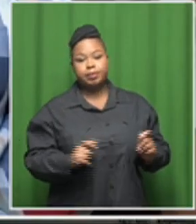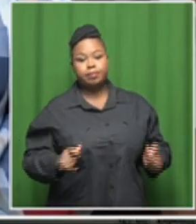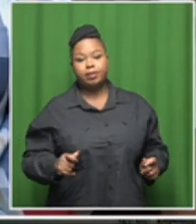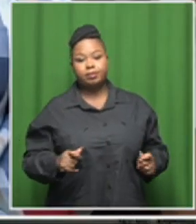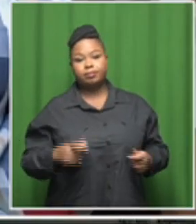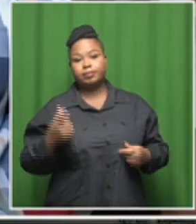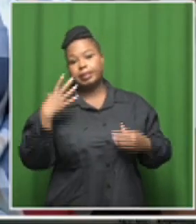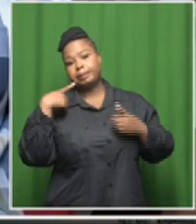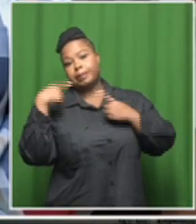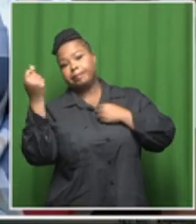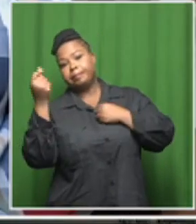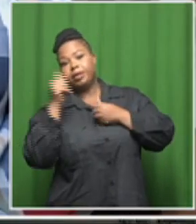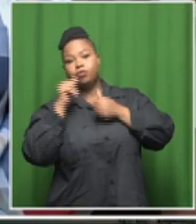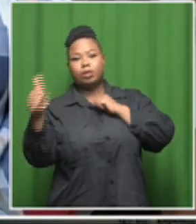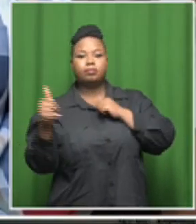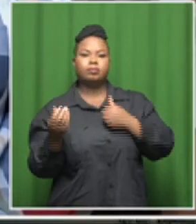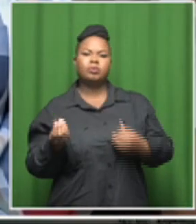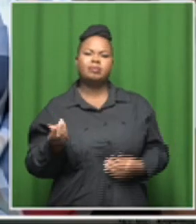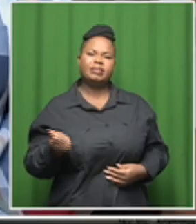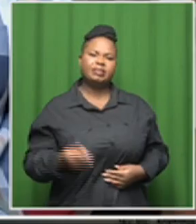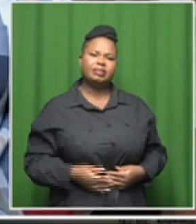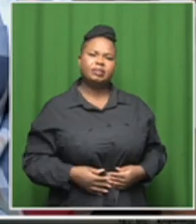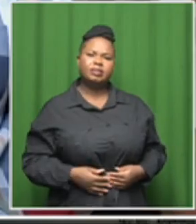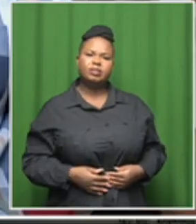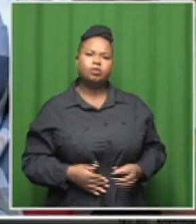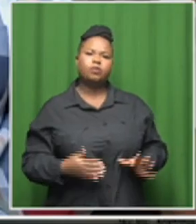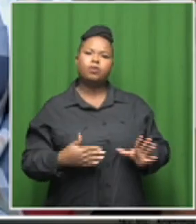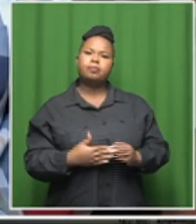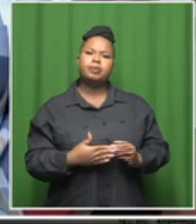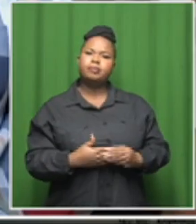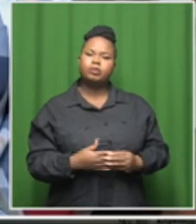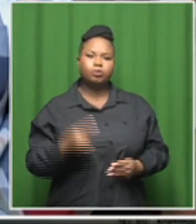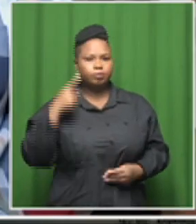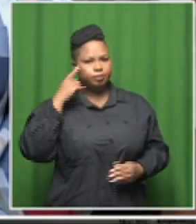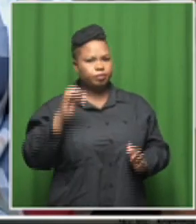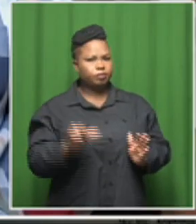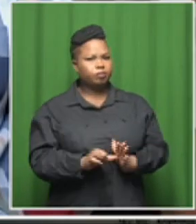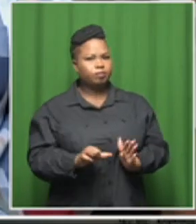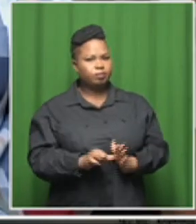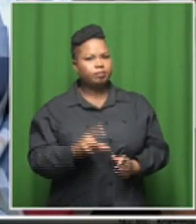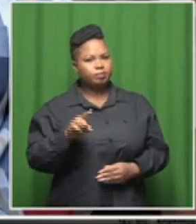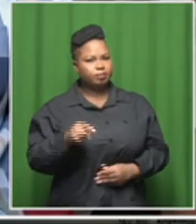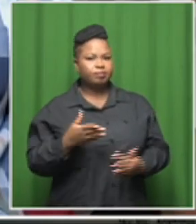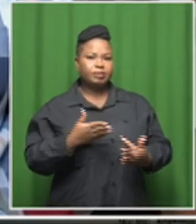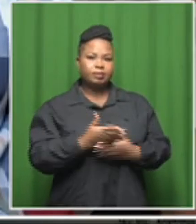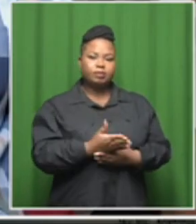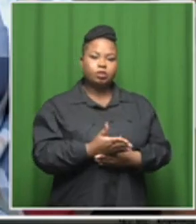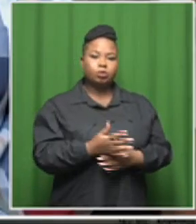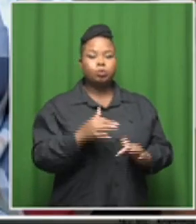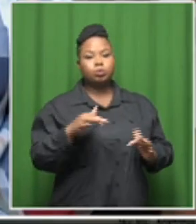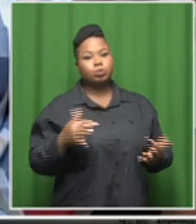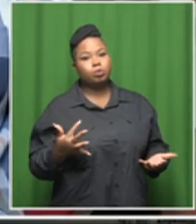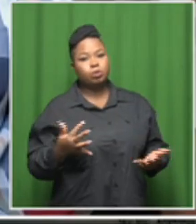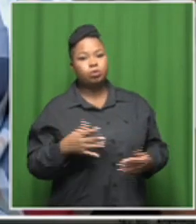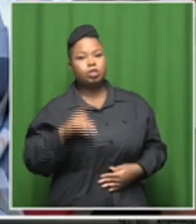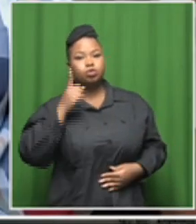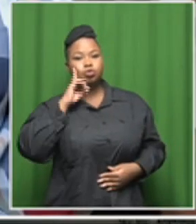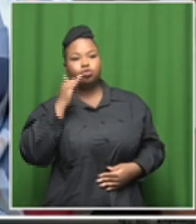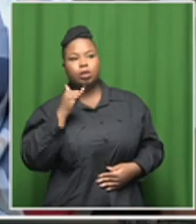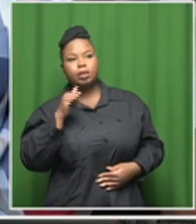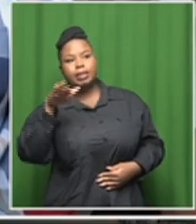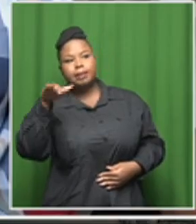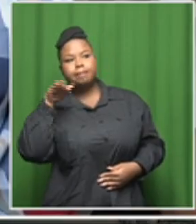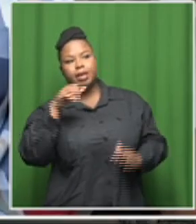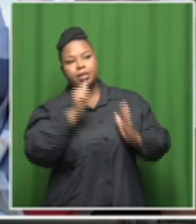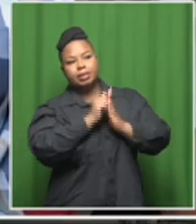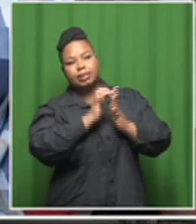money. So how important is it for members to actually have access to or go through, check on the bank